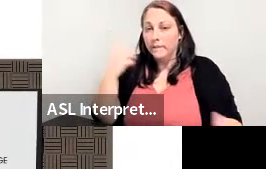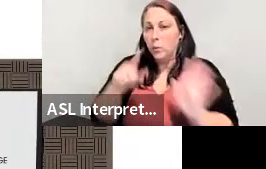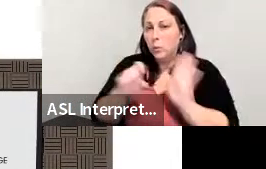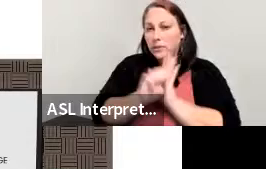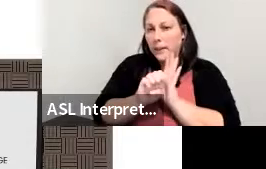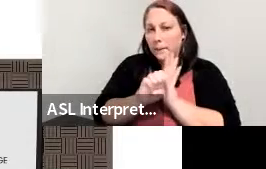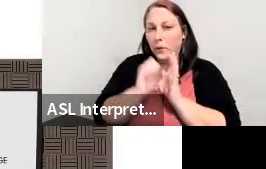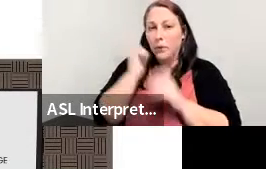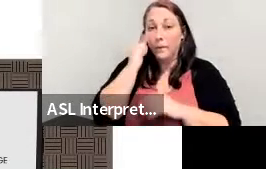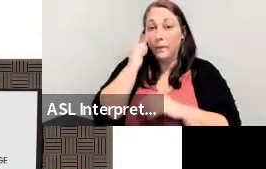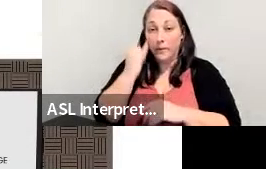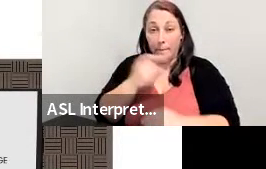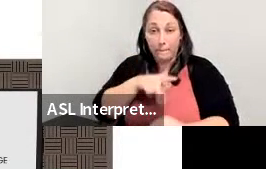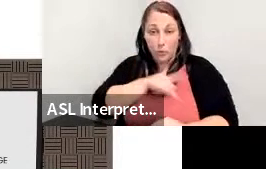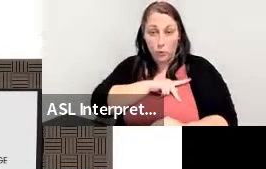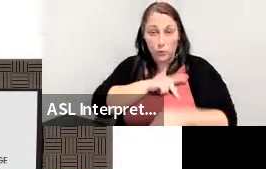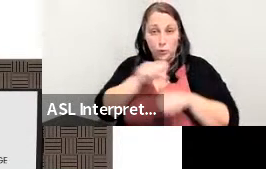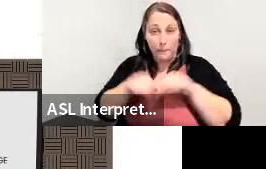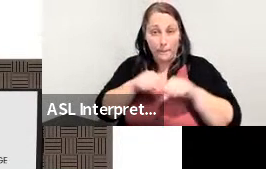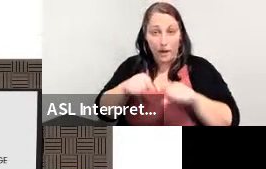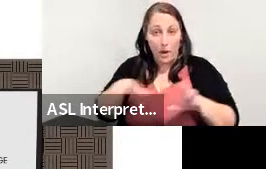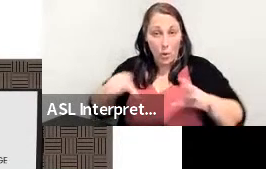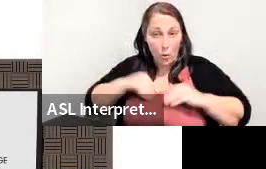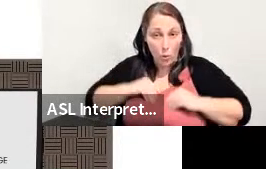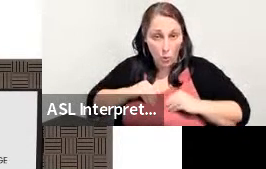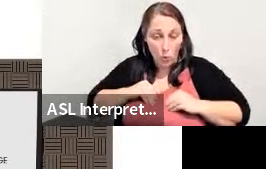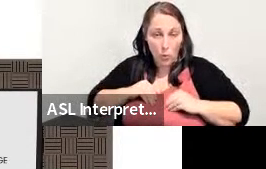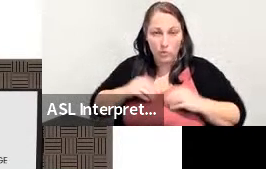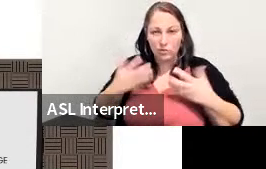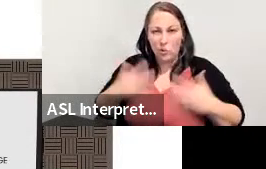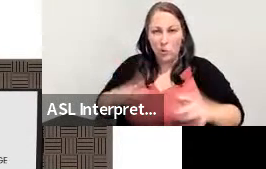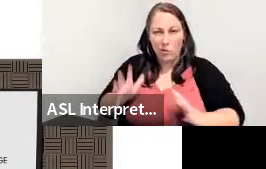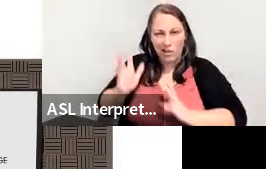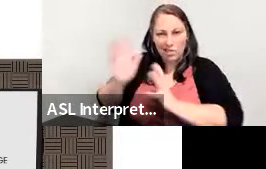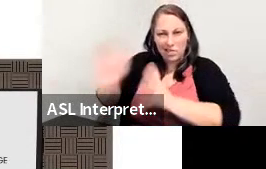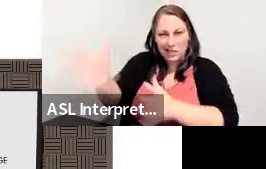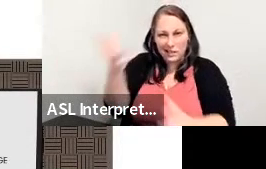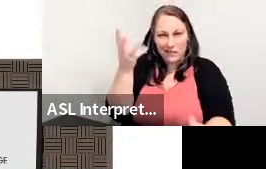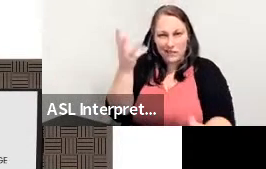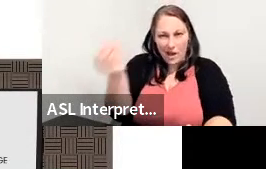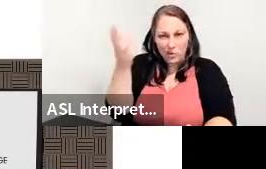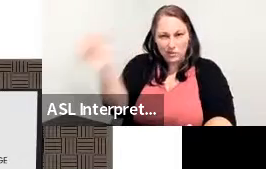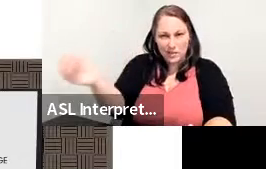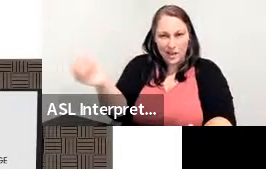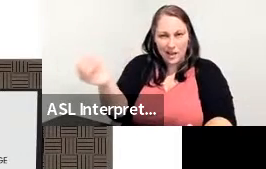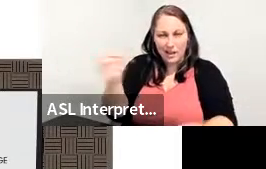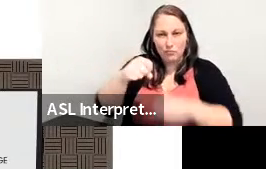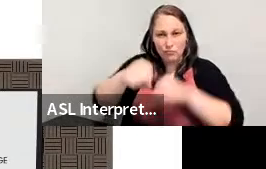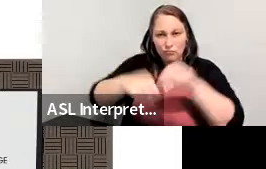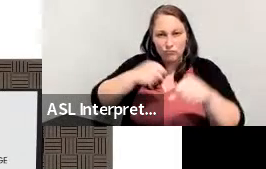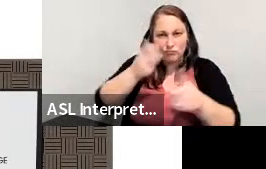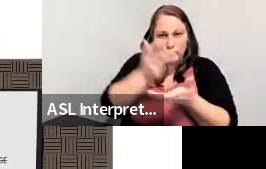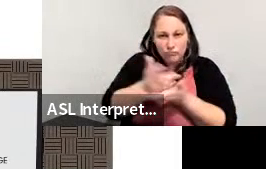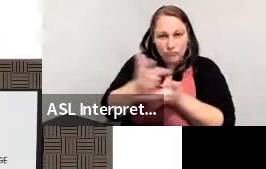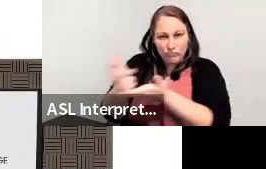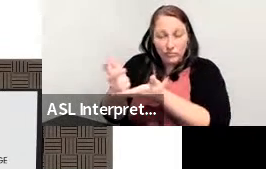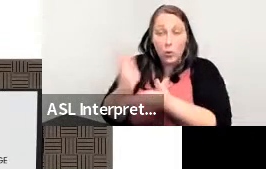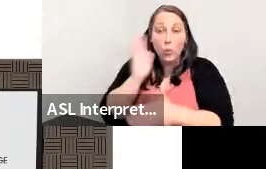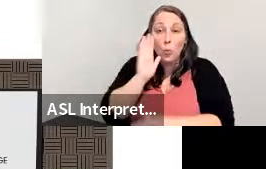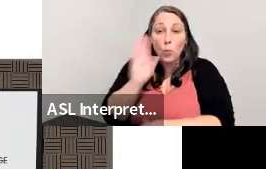is there any way that they can store them inside, like any racks that will